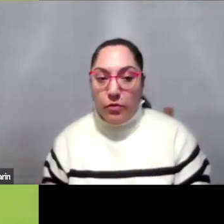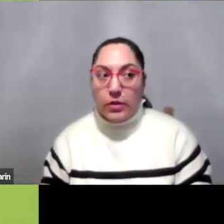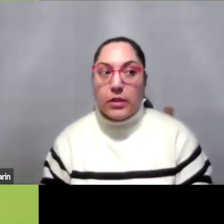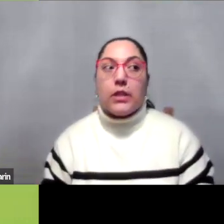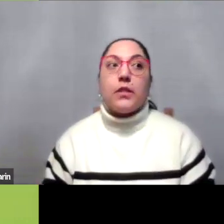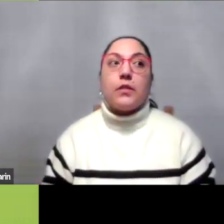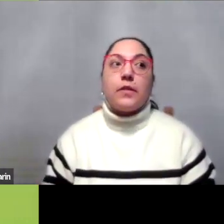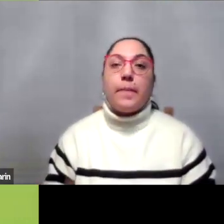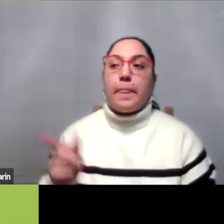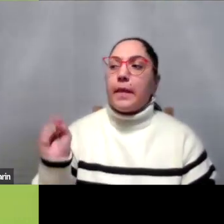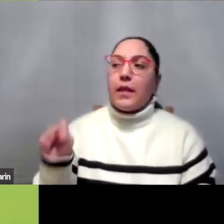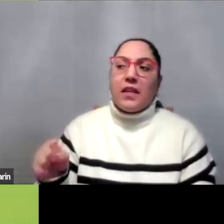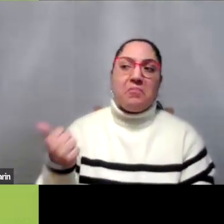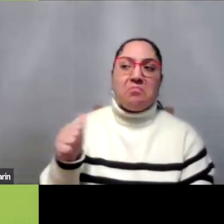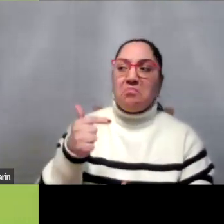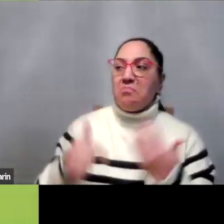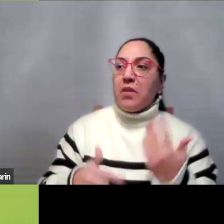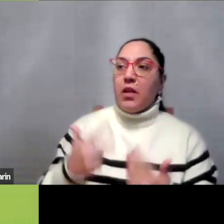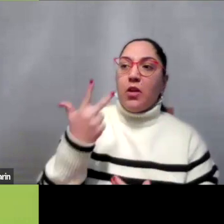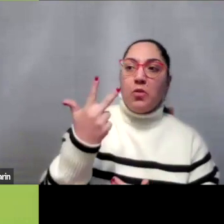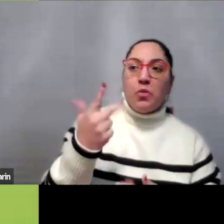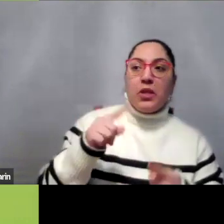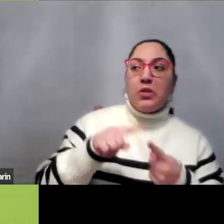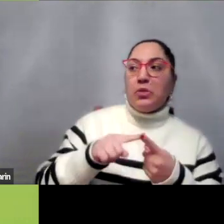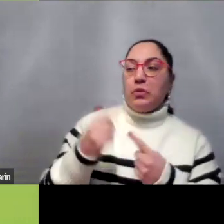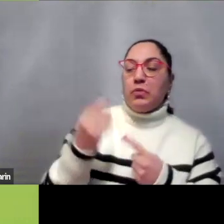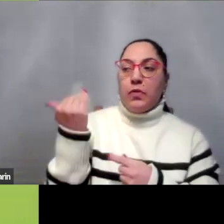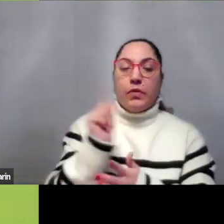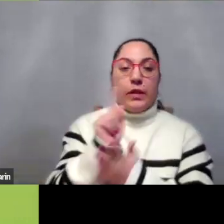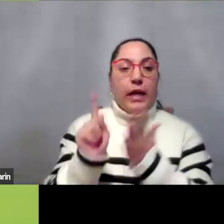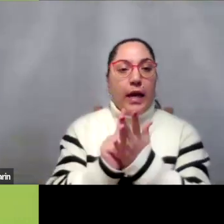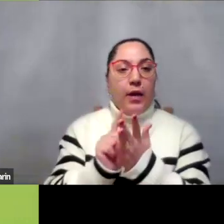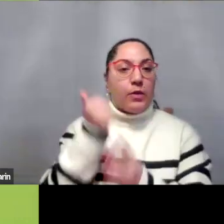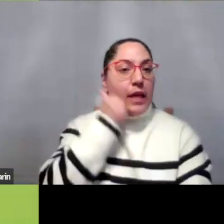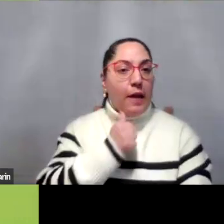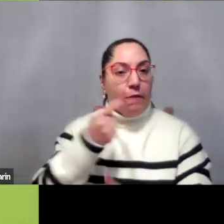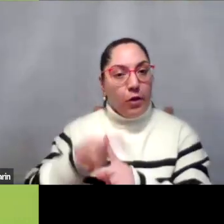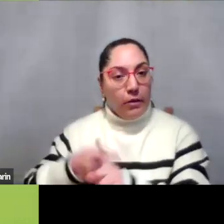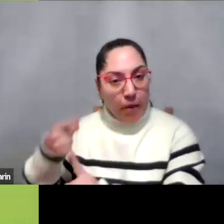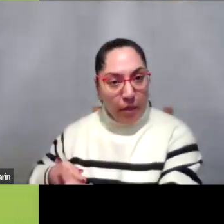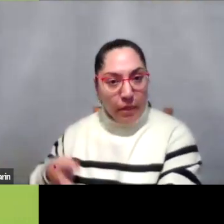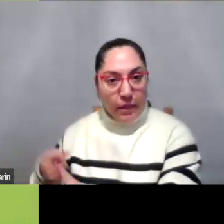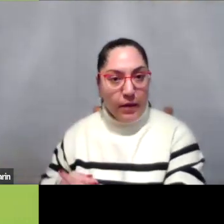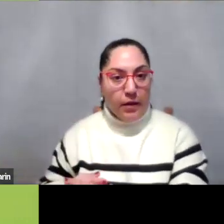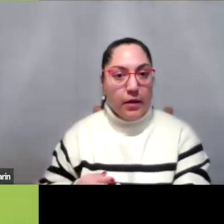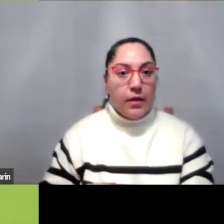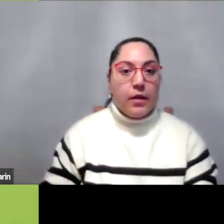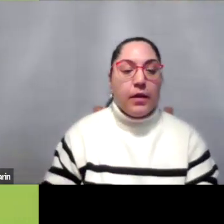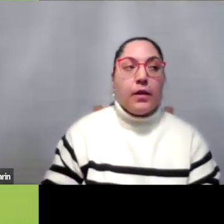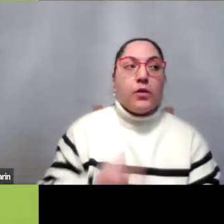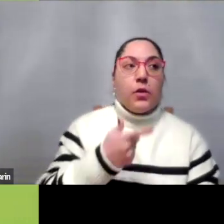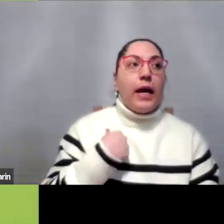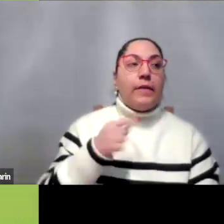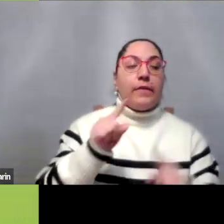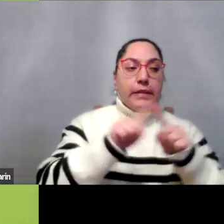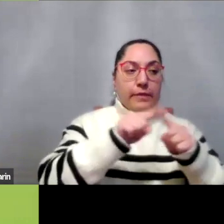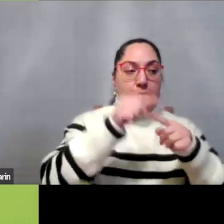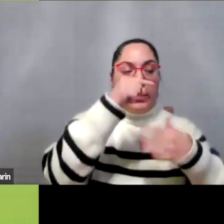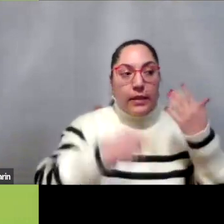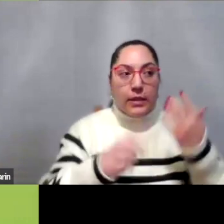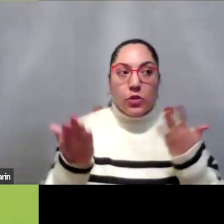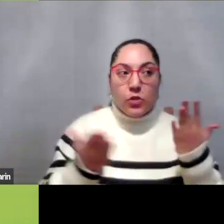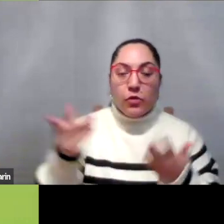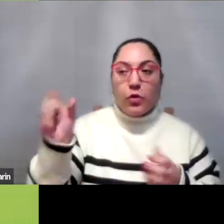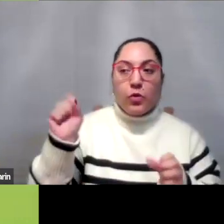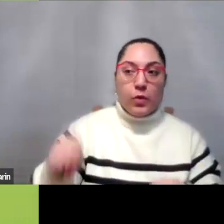these services can be anywhere from 3 to 15 hours a month. And they have an eligibility scale of what kind of services and how much services you